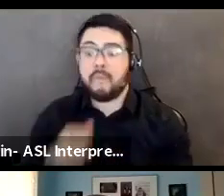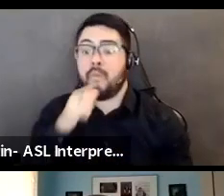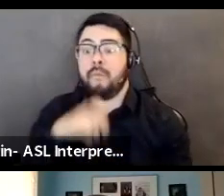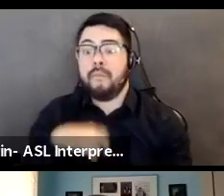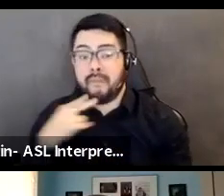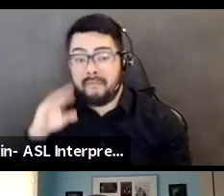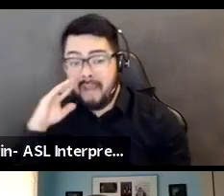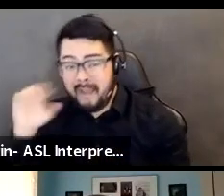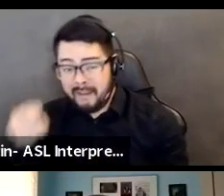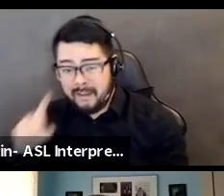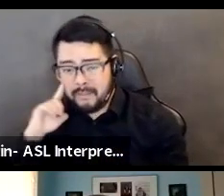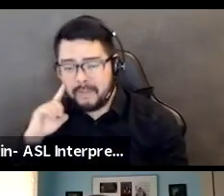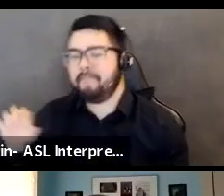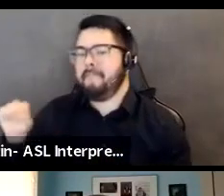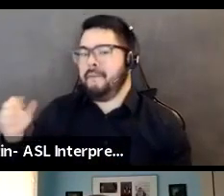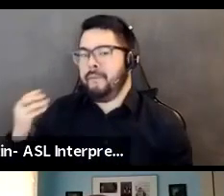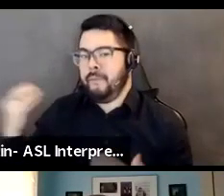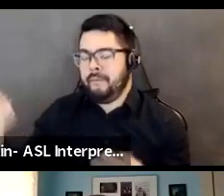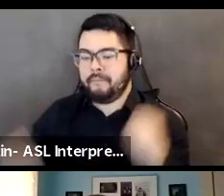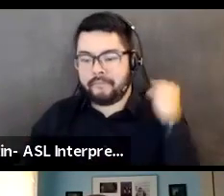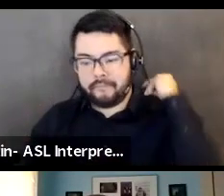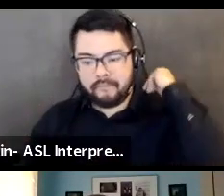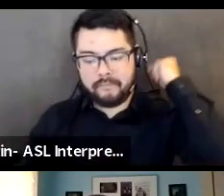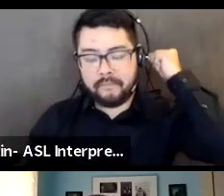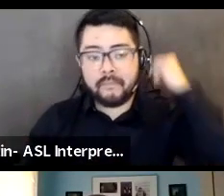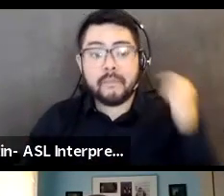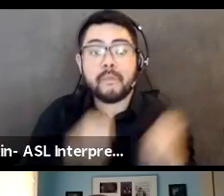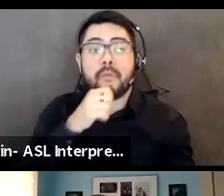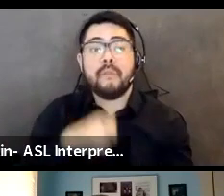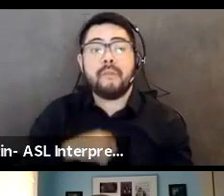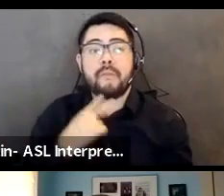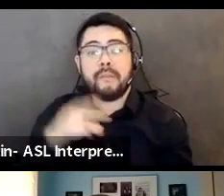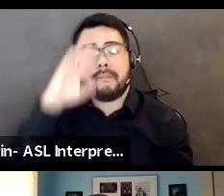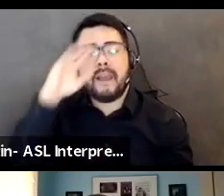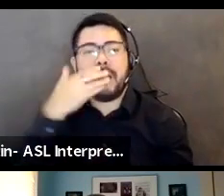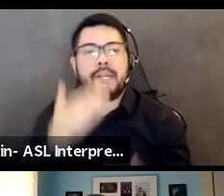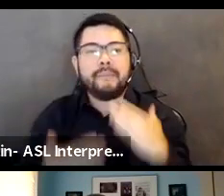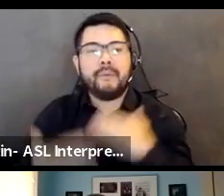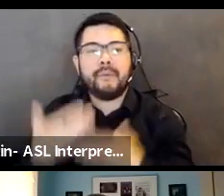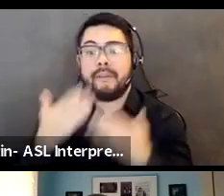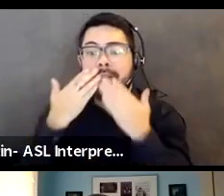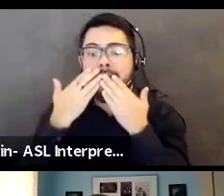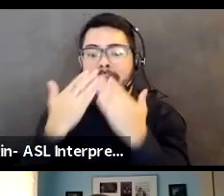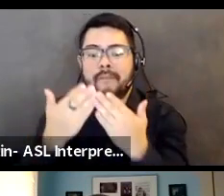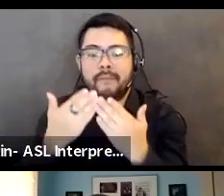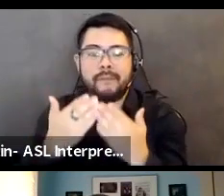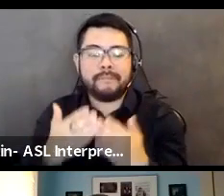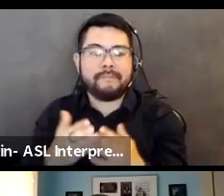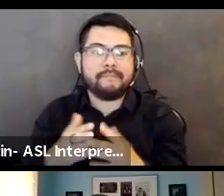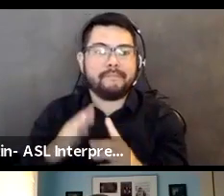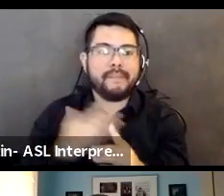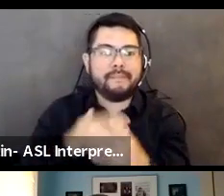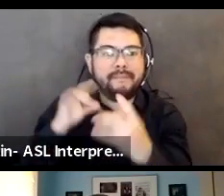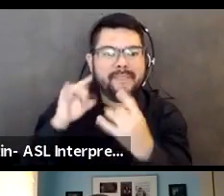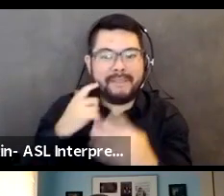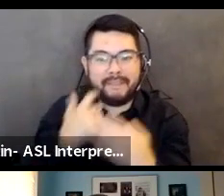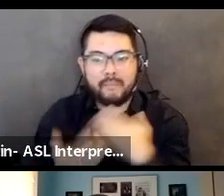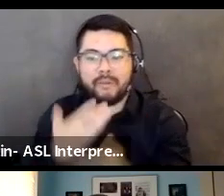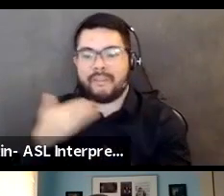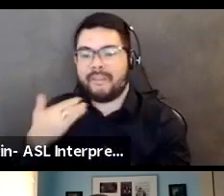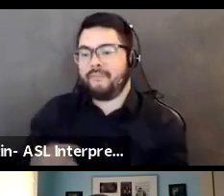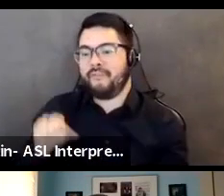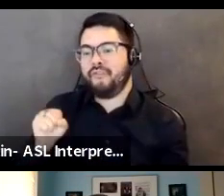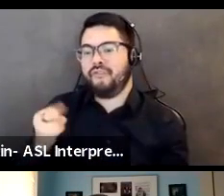hear me yes we can please proceed okay good morning to all thank you for listening to me this morning my name is shanya